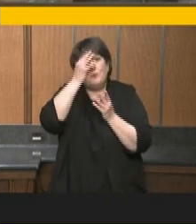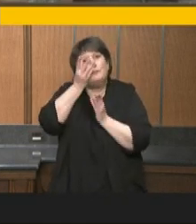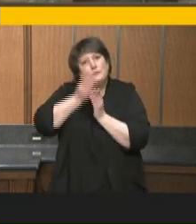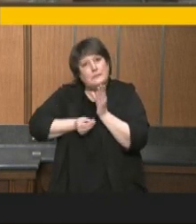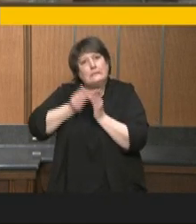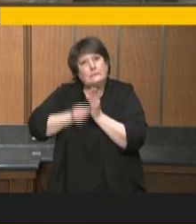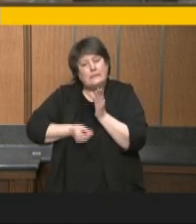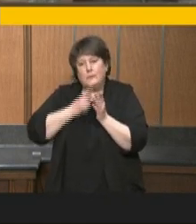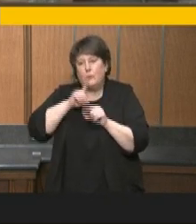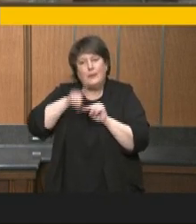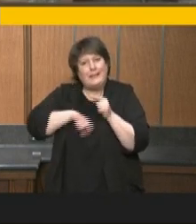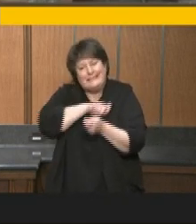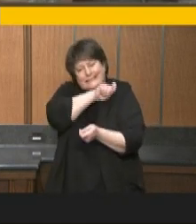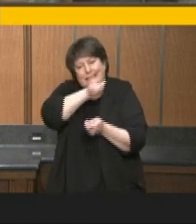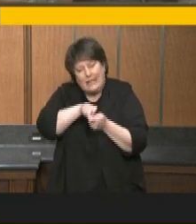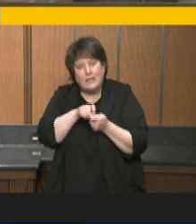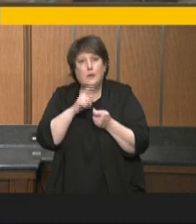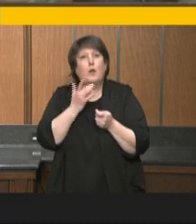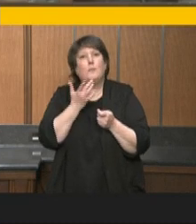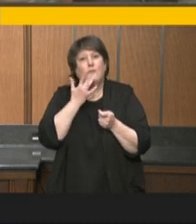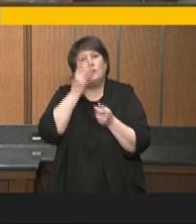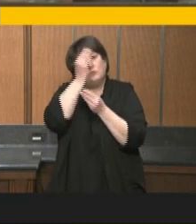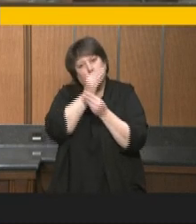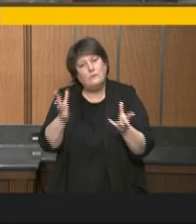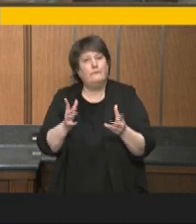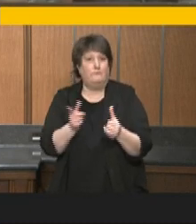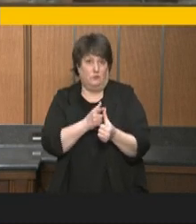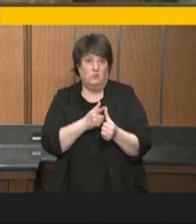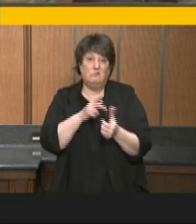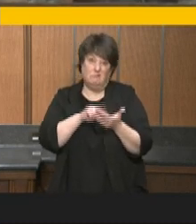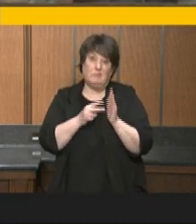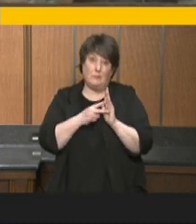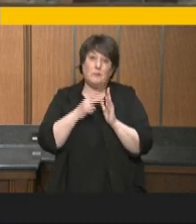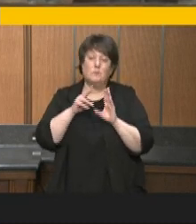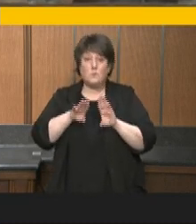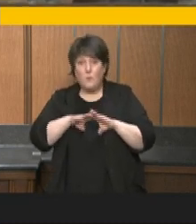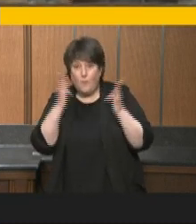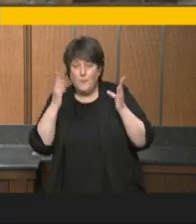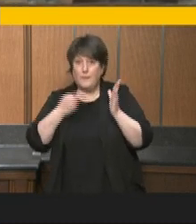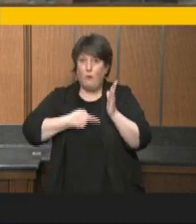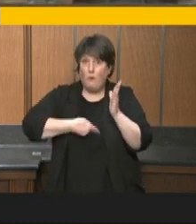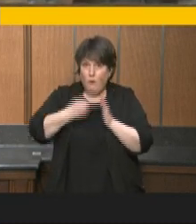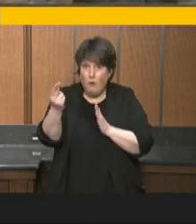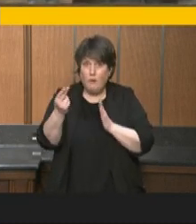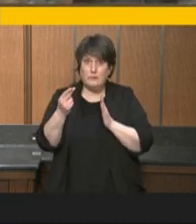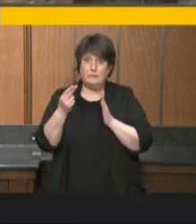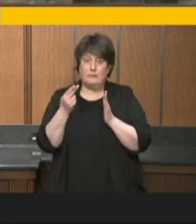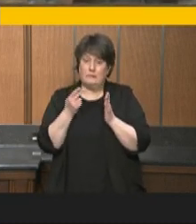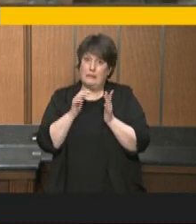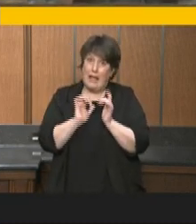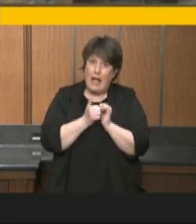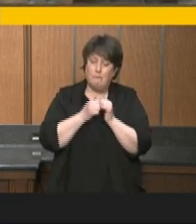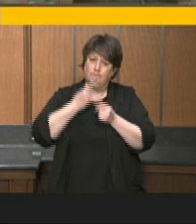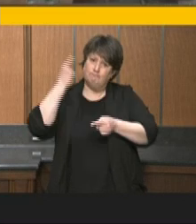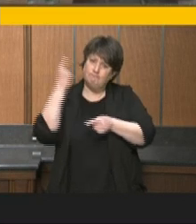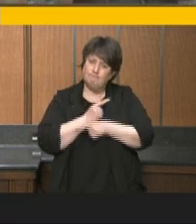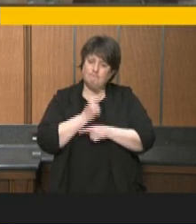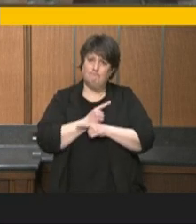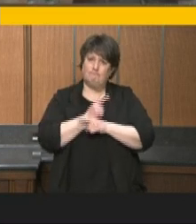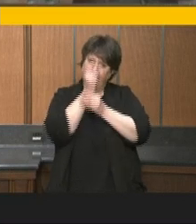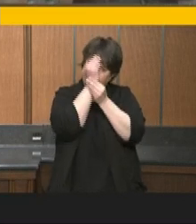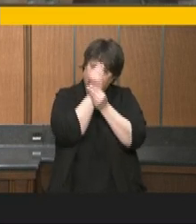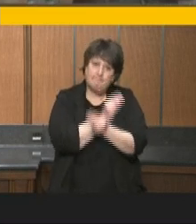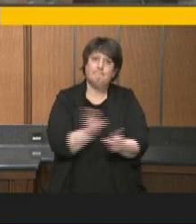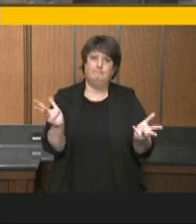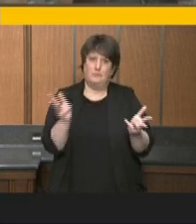moment we make that announcement. That is the open and honest and effective way to operate and communicate in this situation. That's what we're